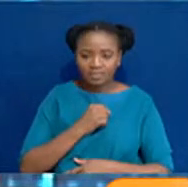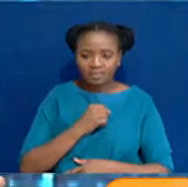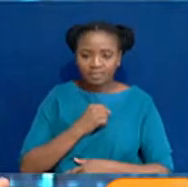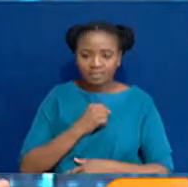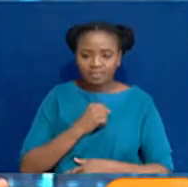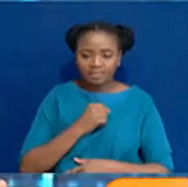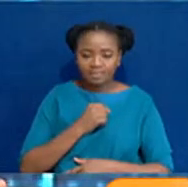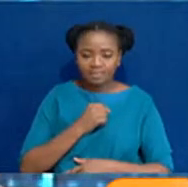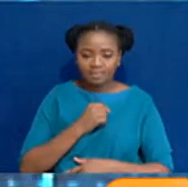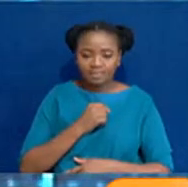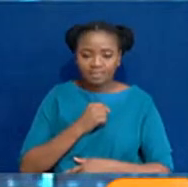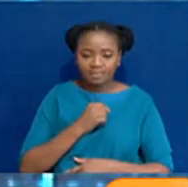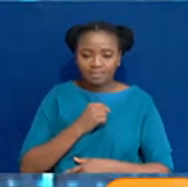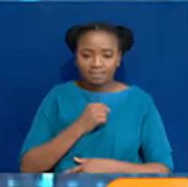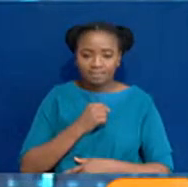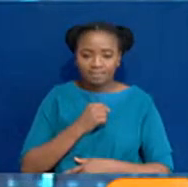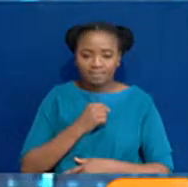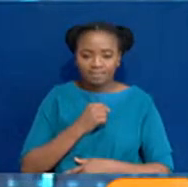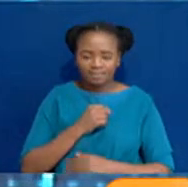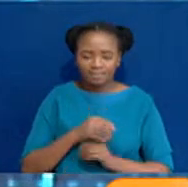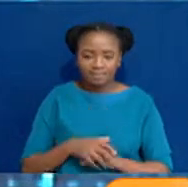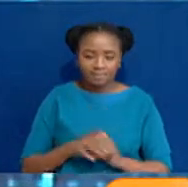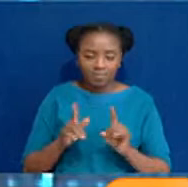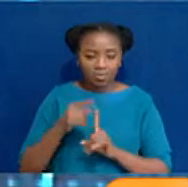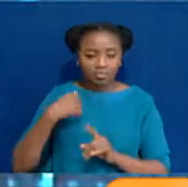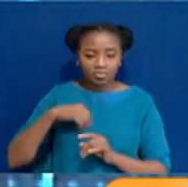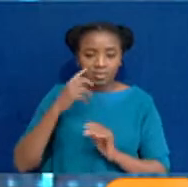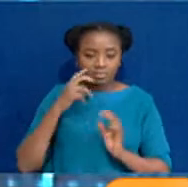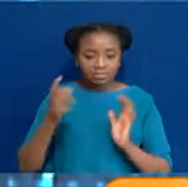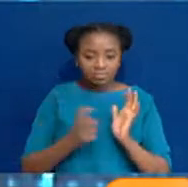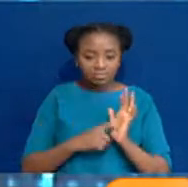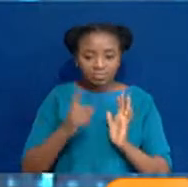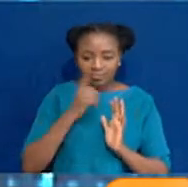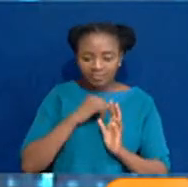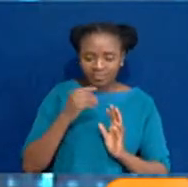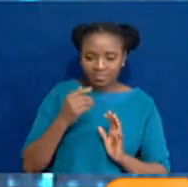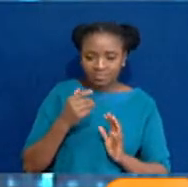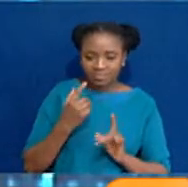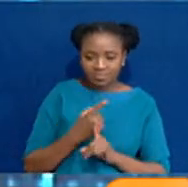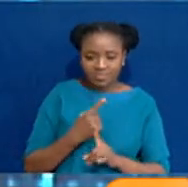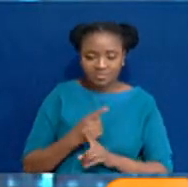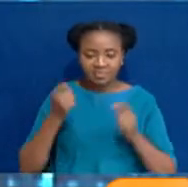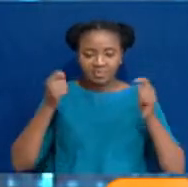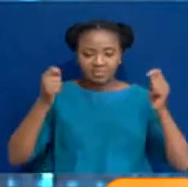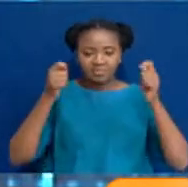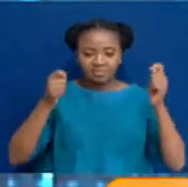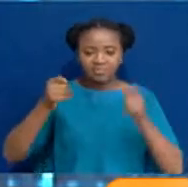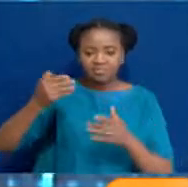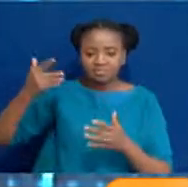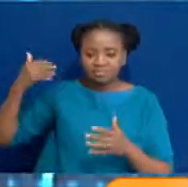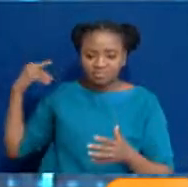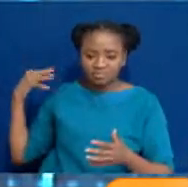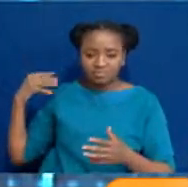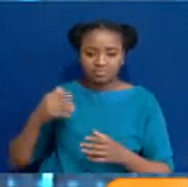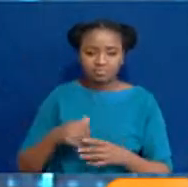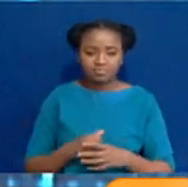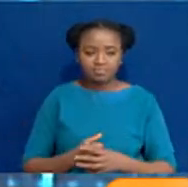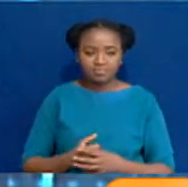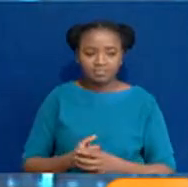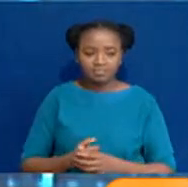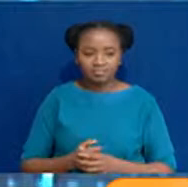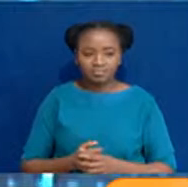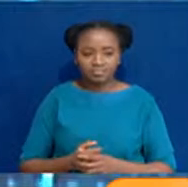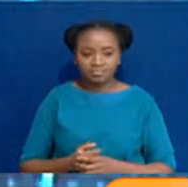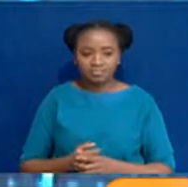with no ulterior motives, we have witnessed, for example, during some of the demonstrations that we have had in the past, the so-called